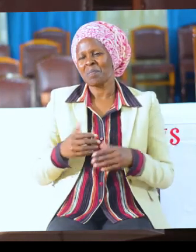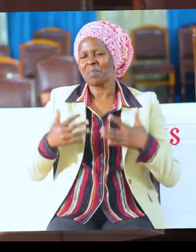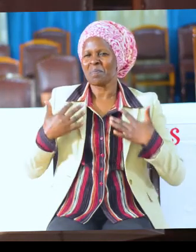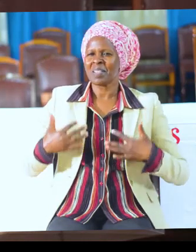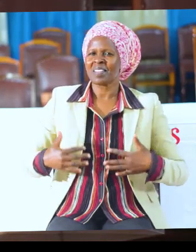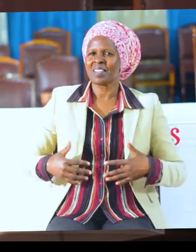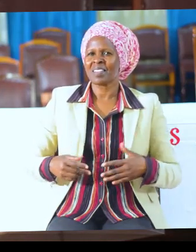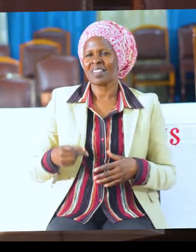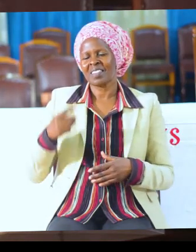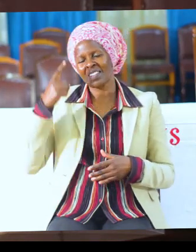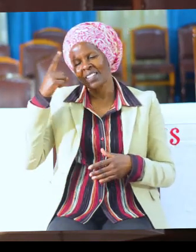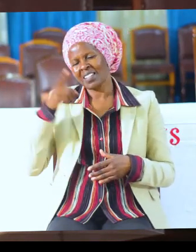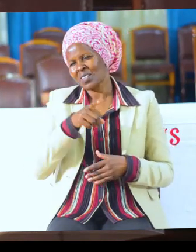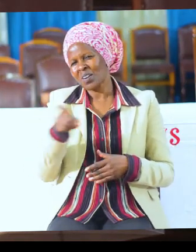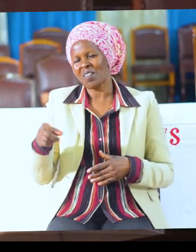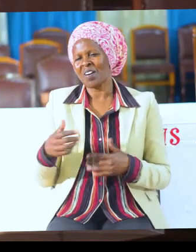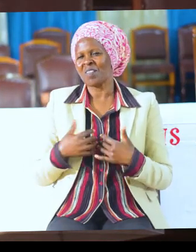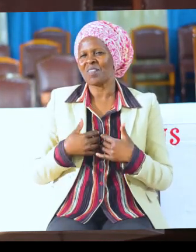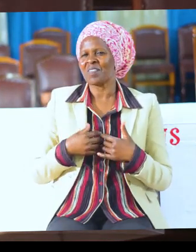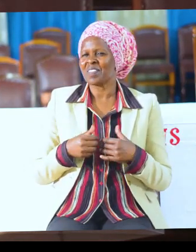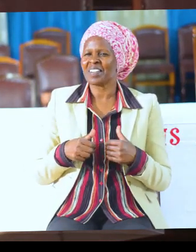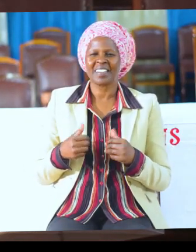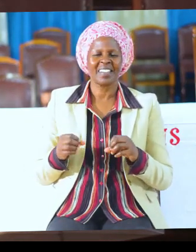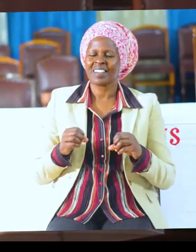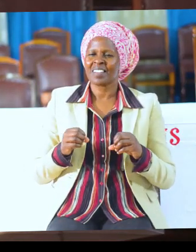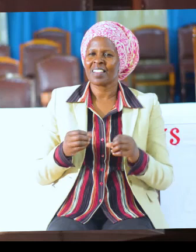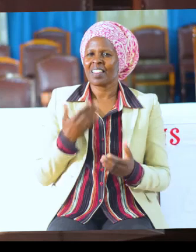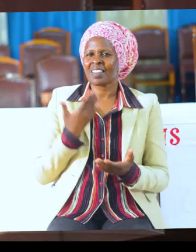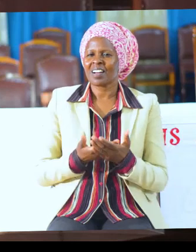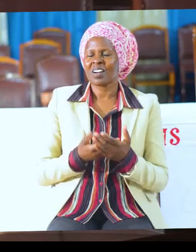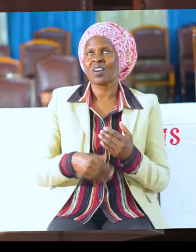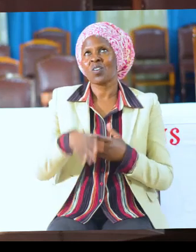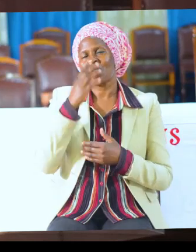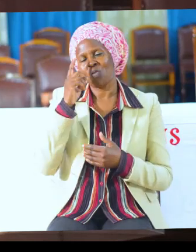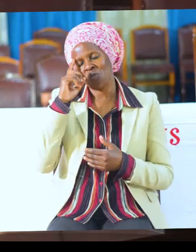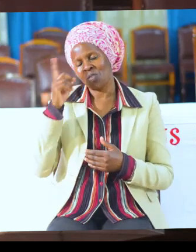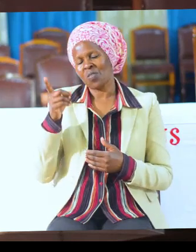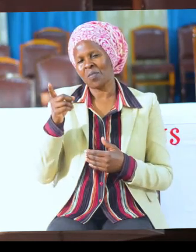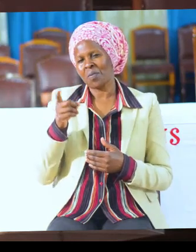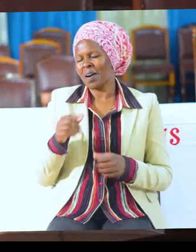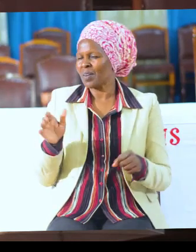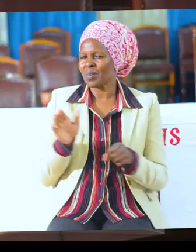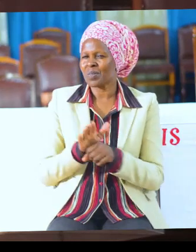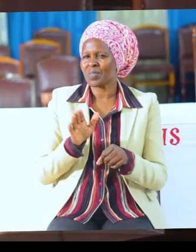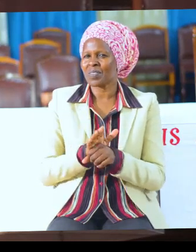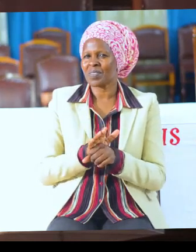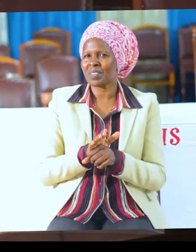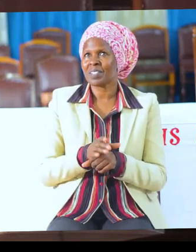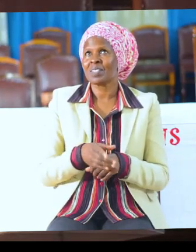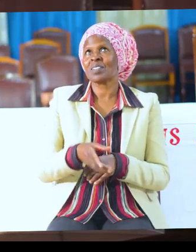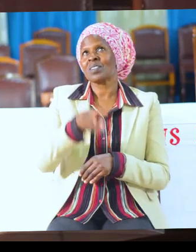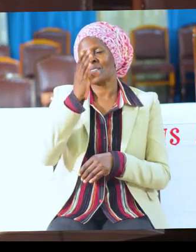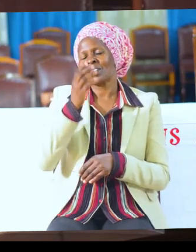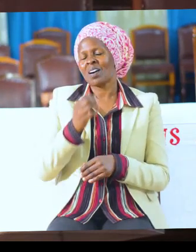we have nothing to thank God for, there are many things that we can thank God for. There are many things that the Lord